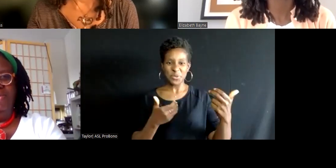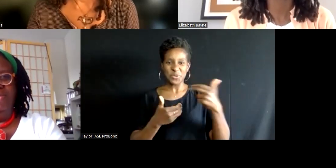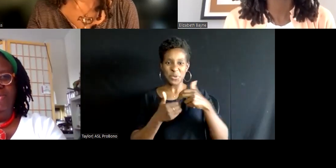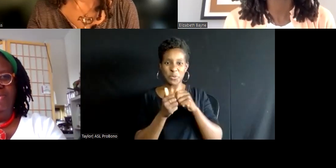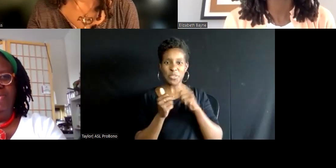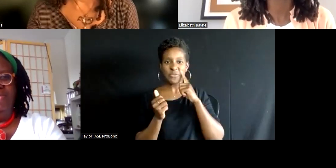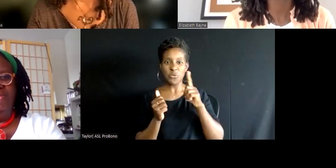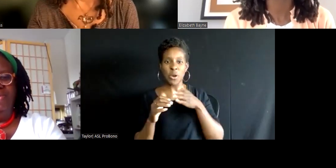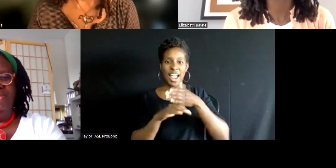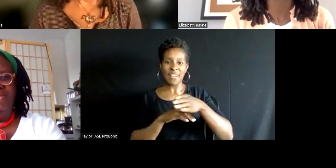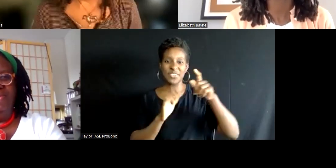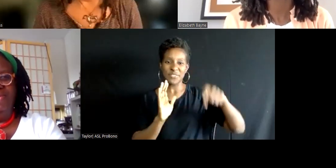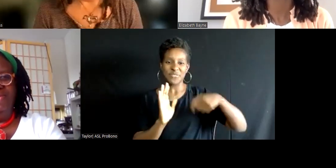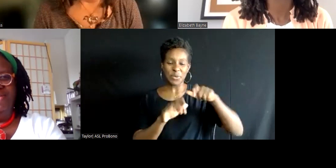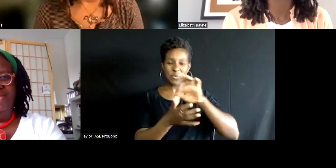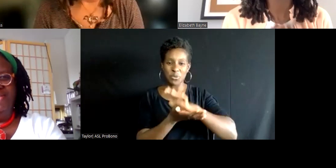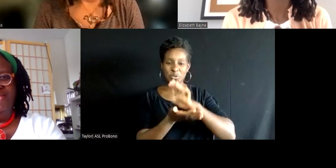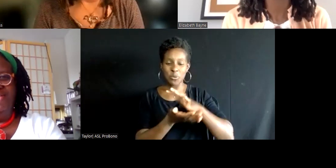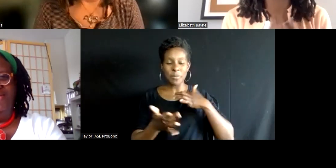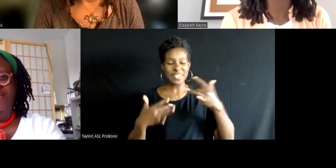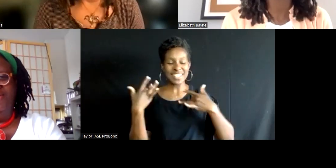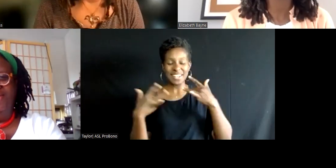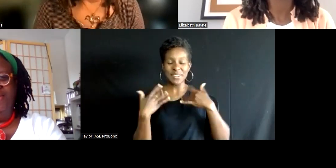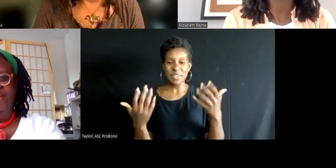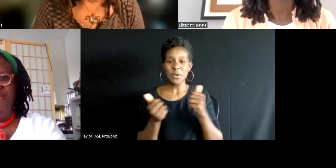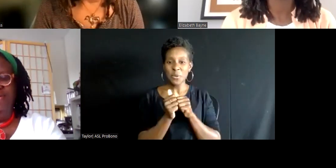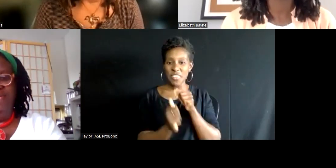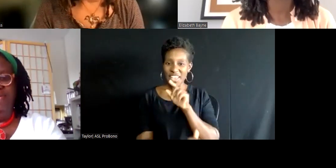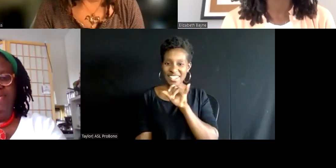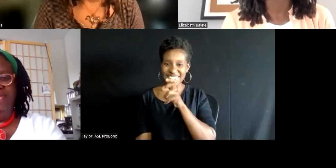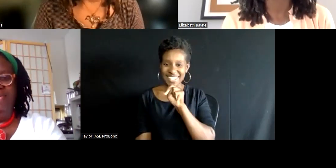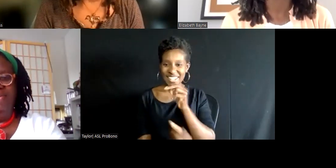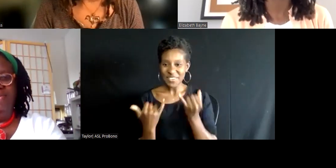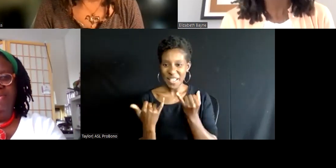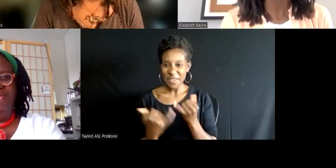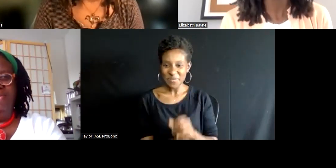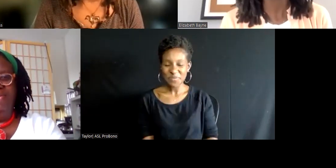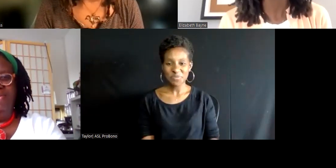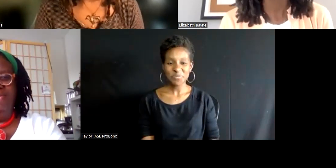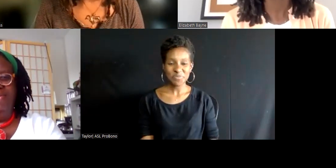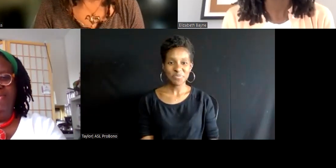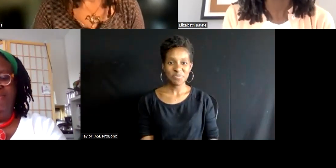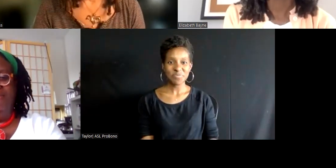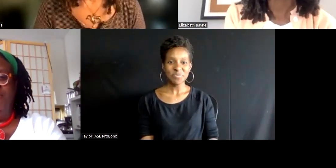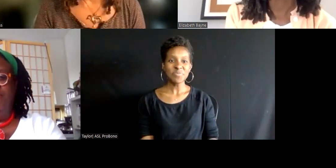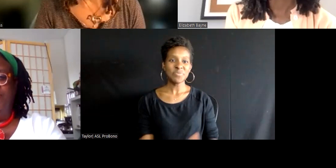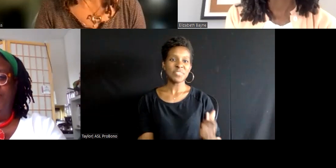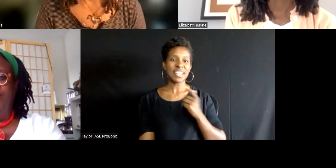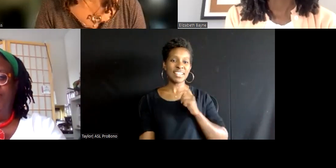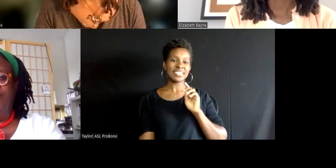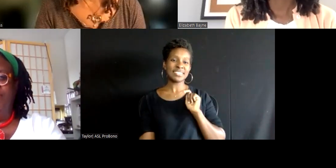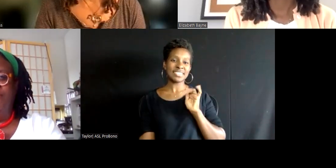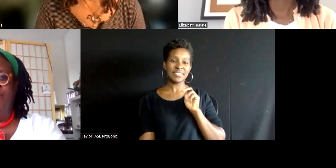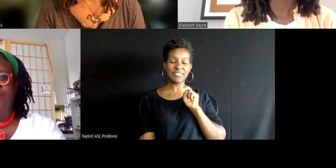after film school. So I'm really excited to be on a panel with Jan today. Yeah, we're coming full circle here. Okay, and then we